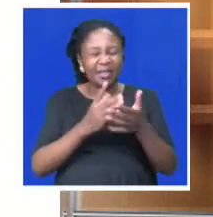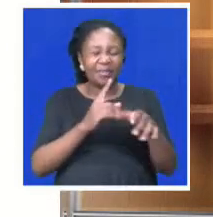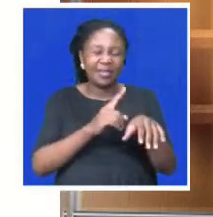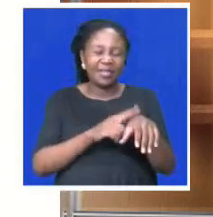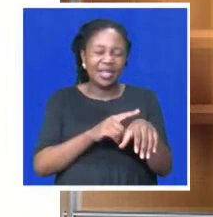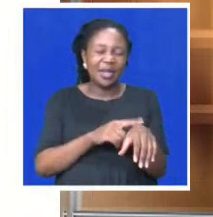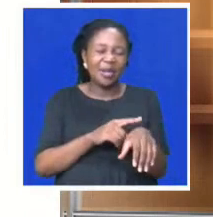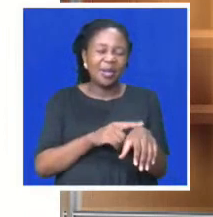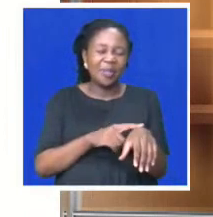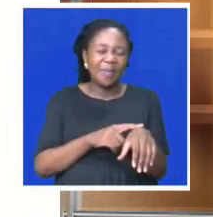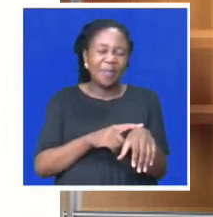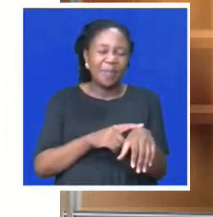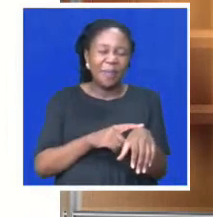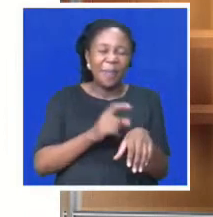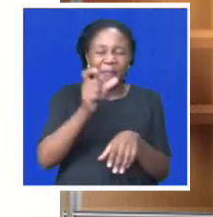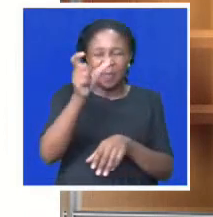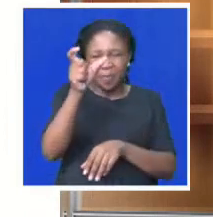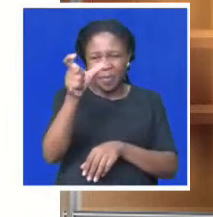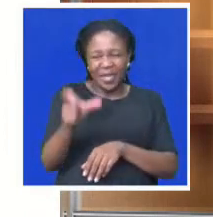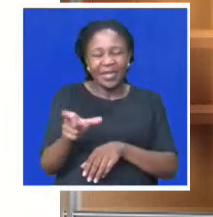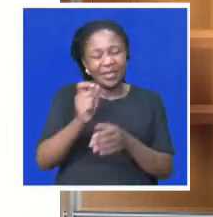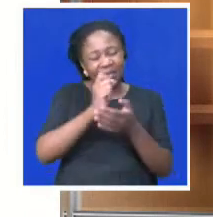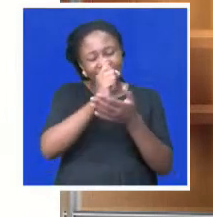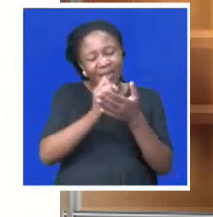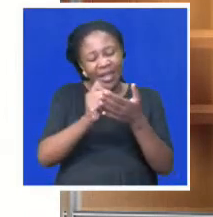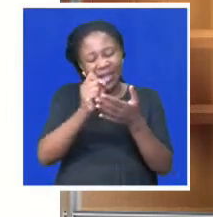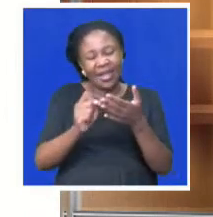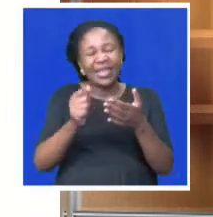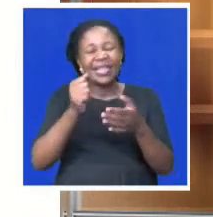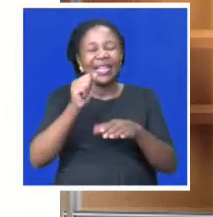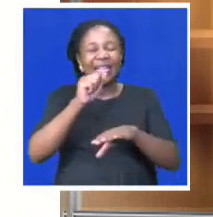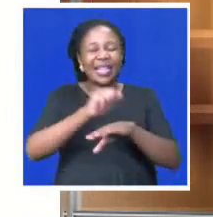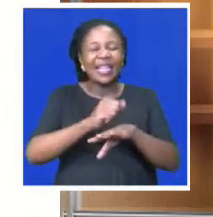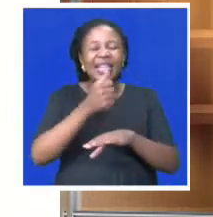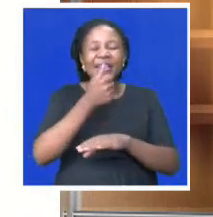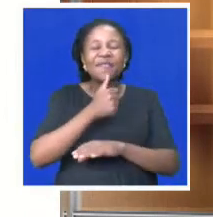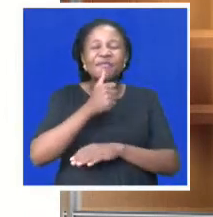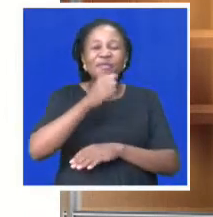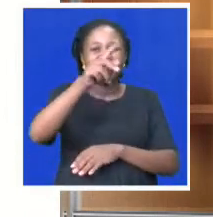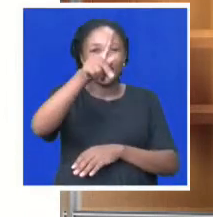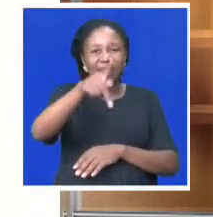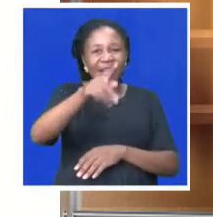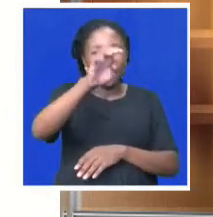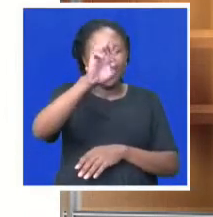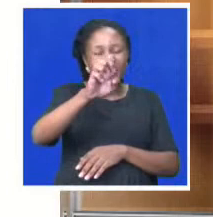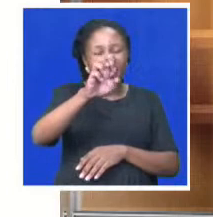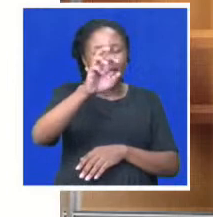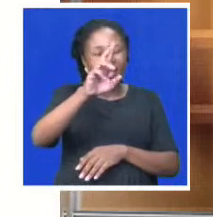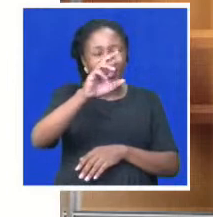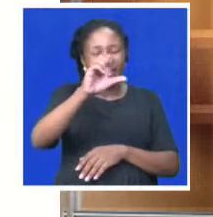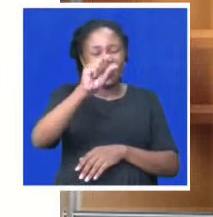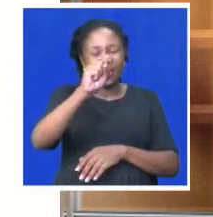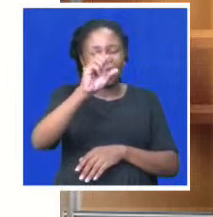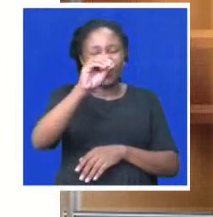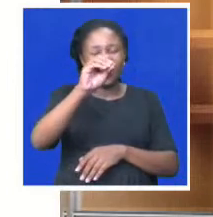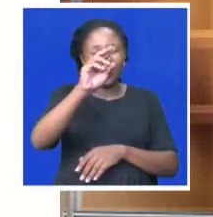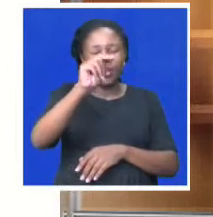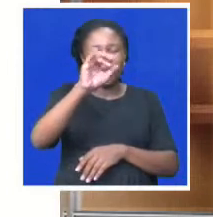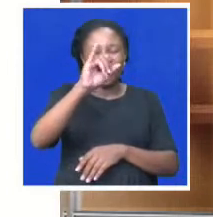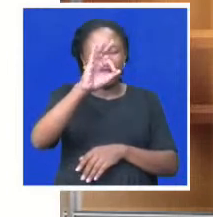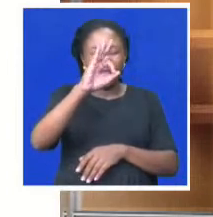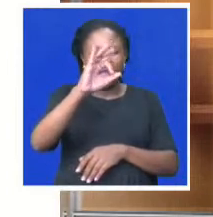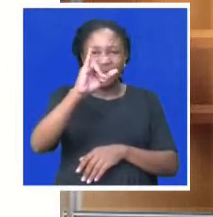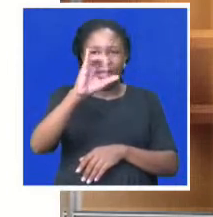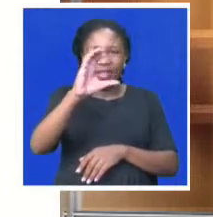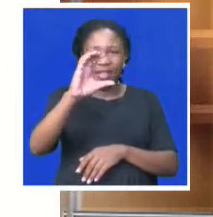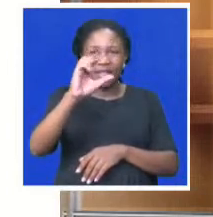what? Personification. What is personification, dear Lena? It is when human